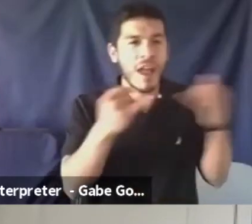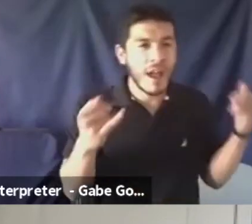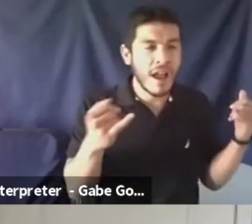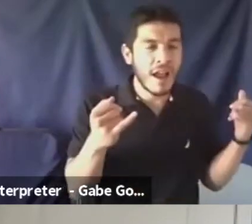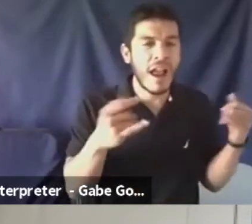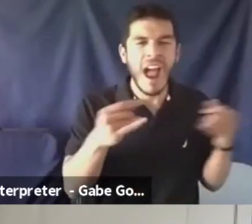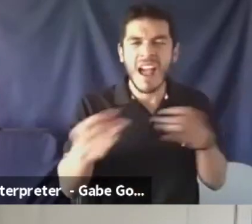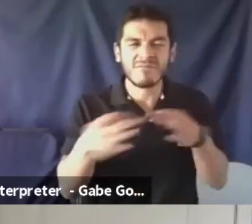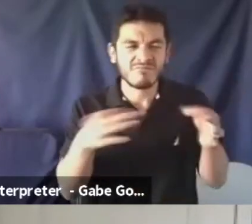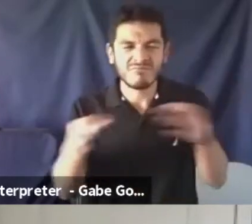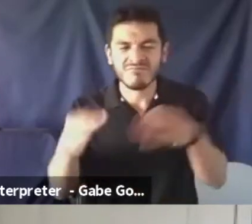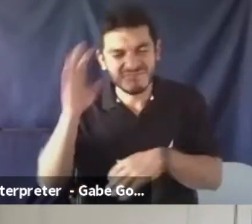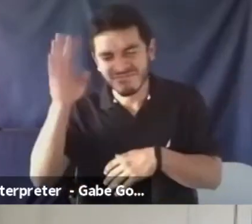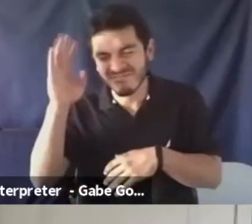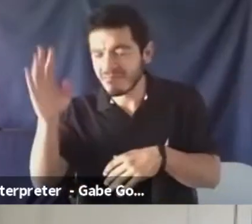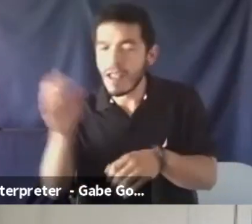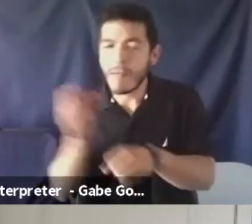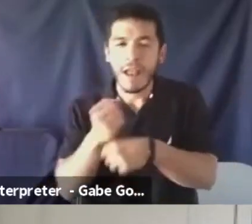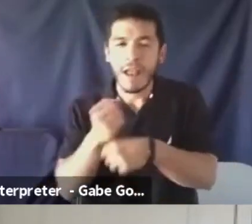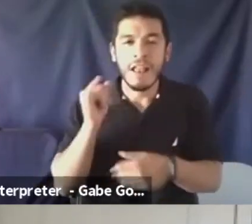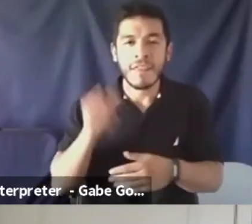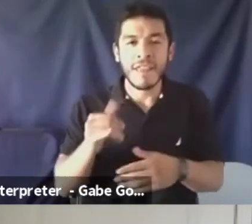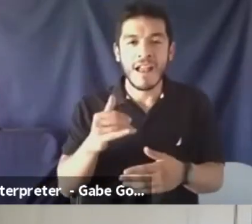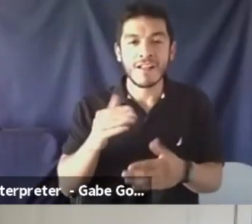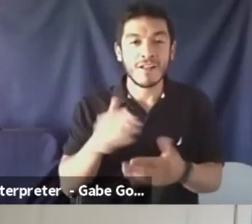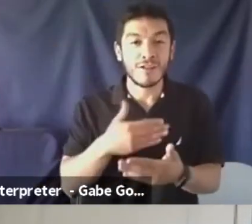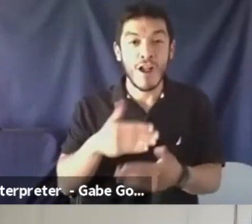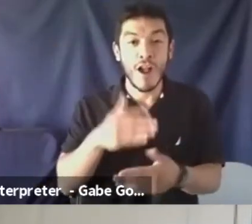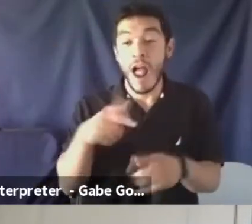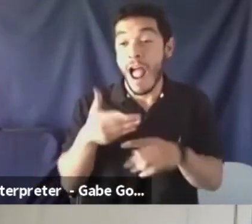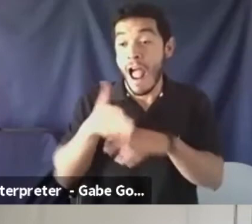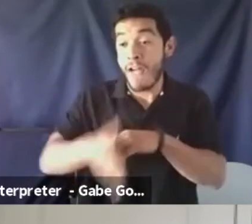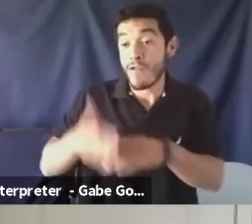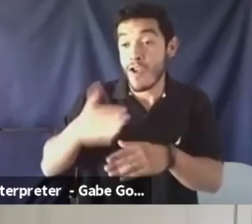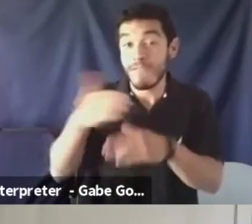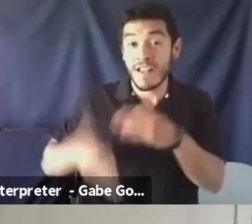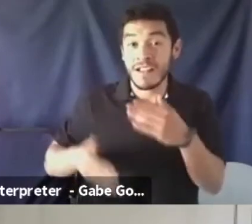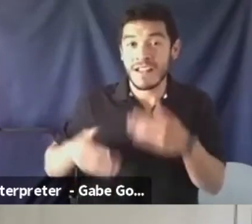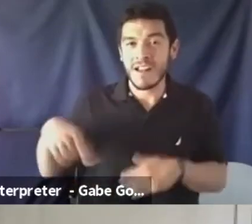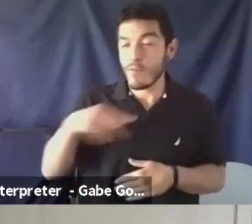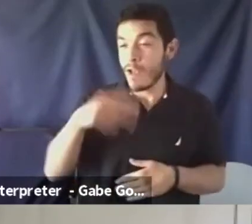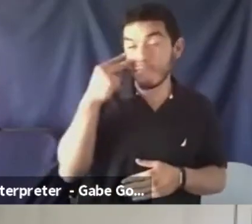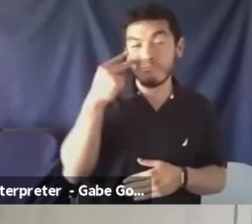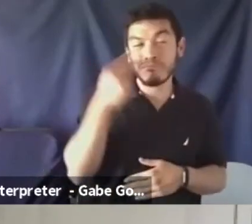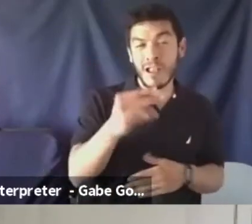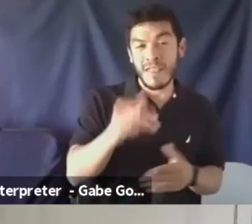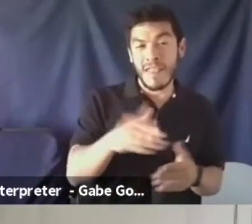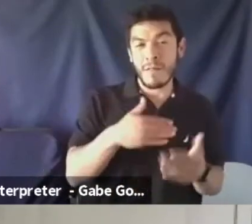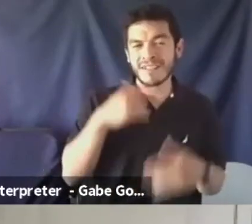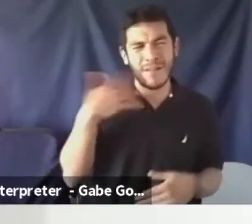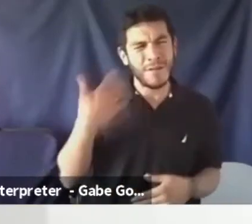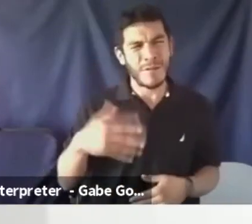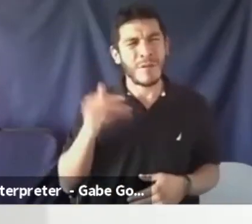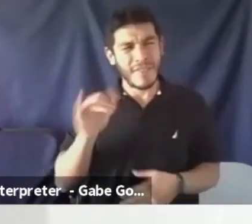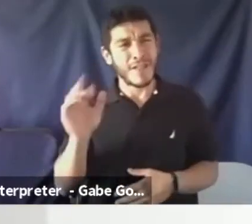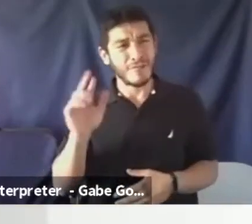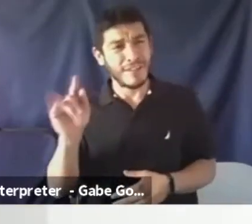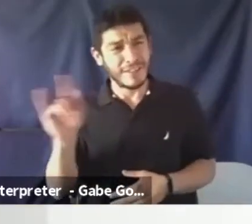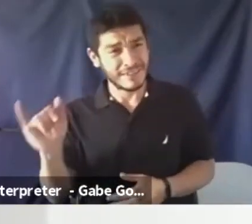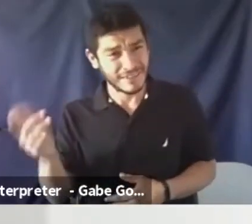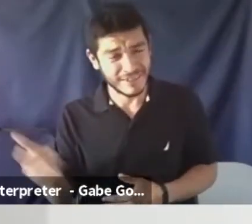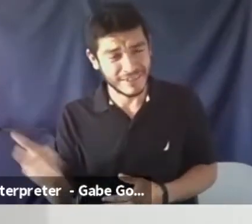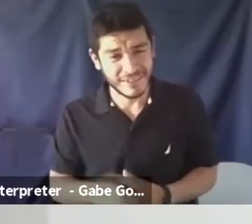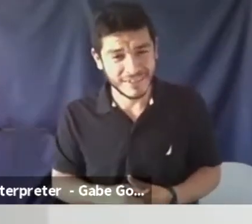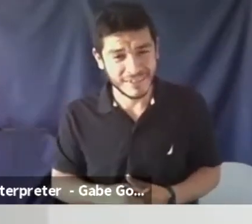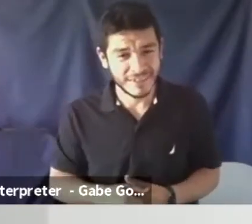with this crazy song. And after it was finished, we were like, this is pretty crazy.